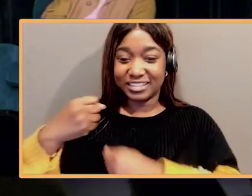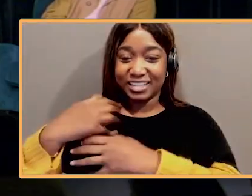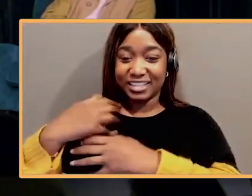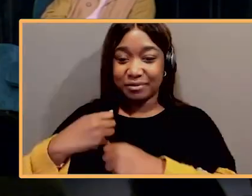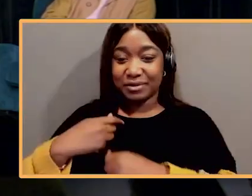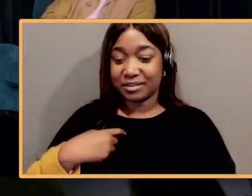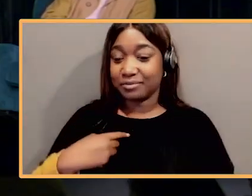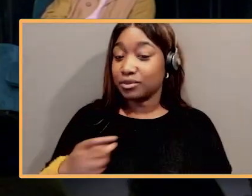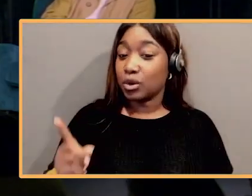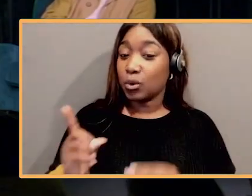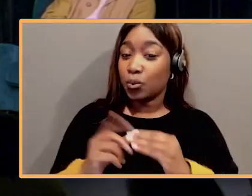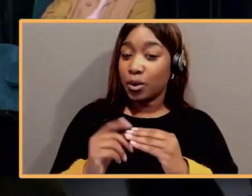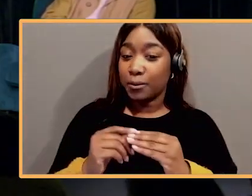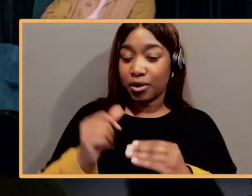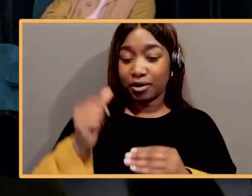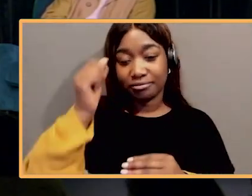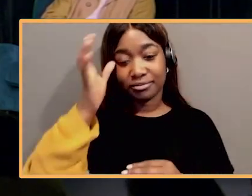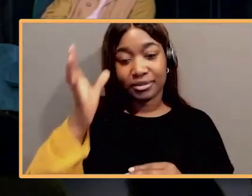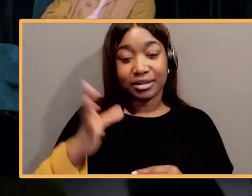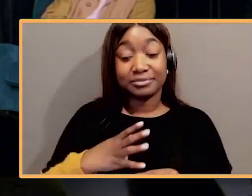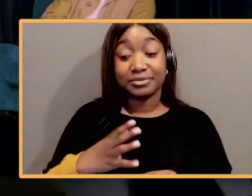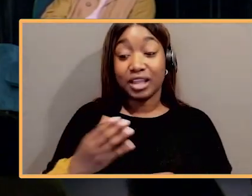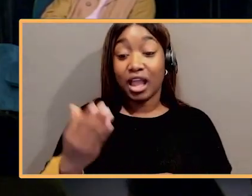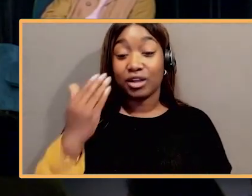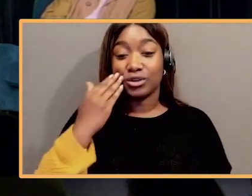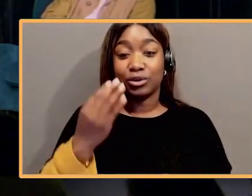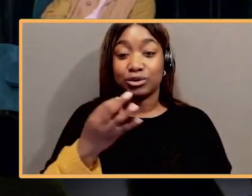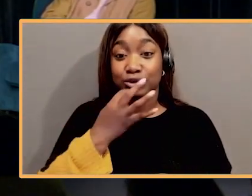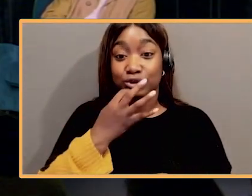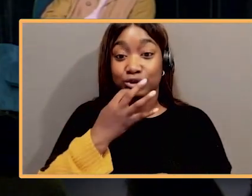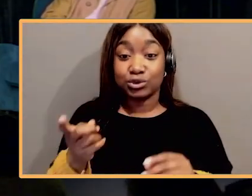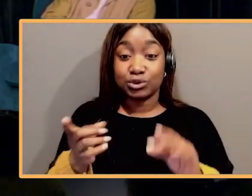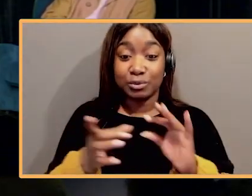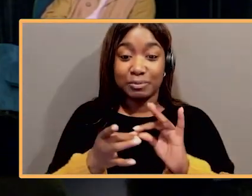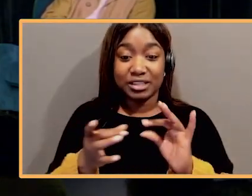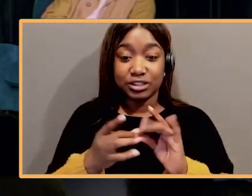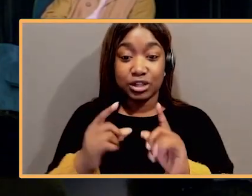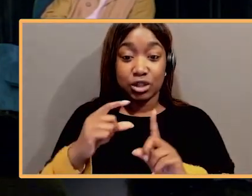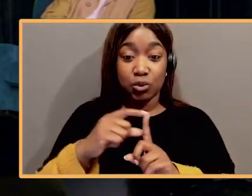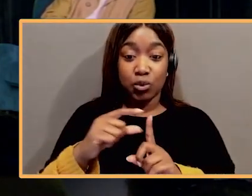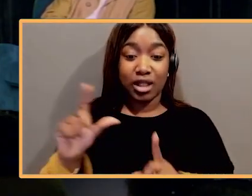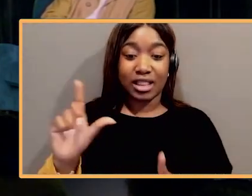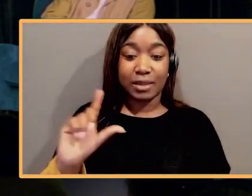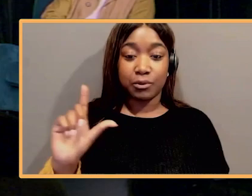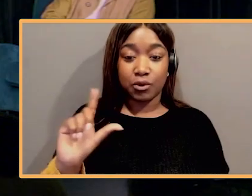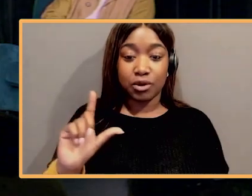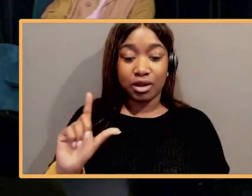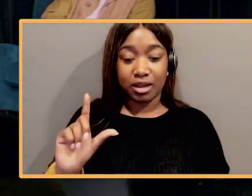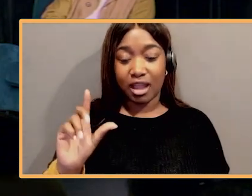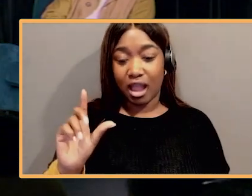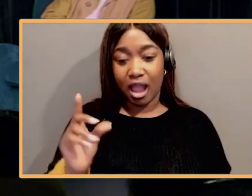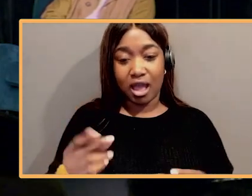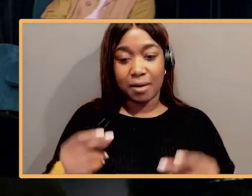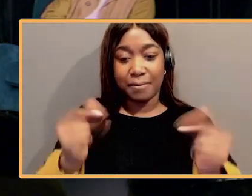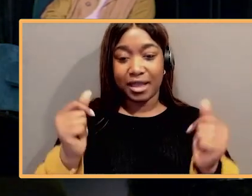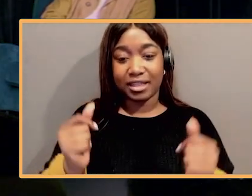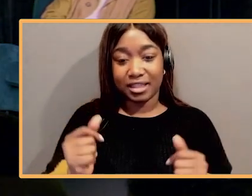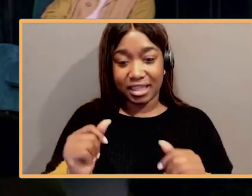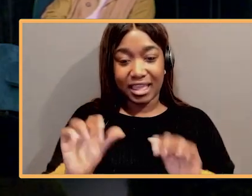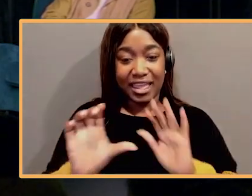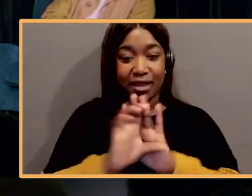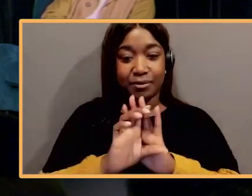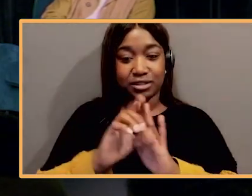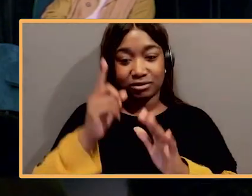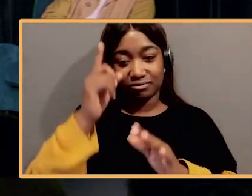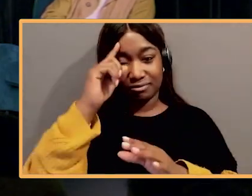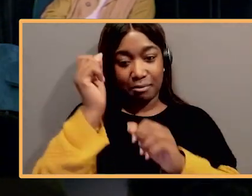I know, like as soon as you mention the word liberal, like automatically an image pops into my head. It's usually